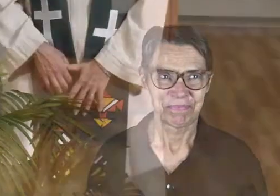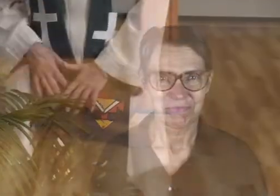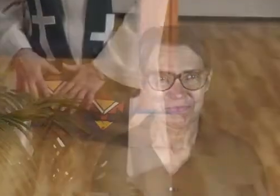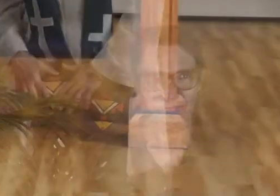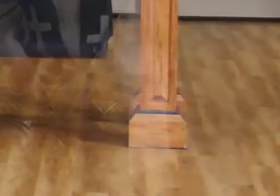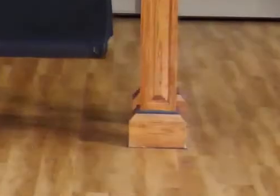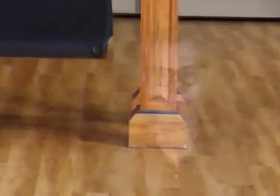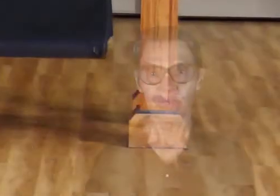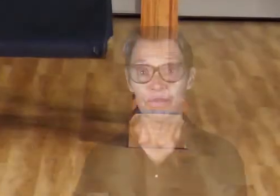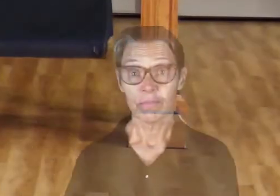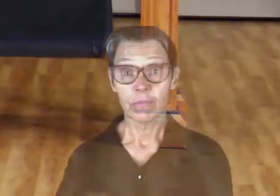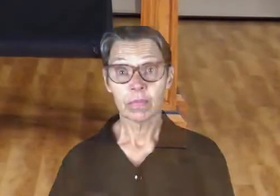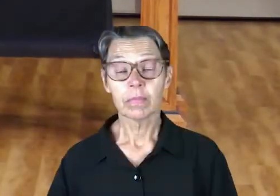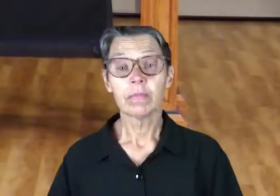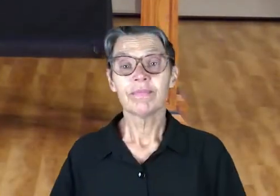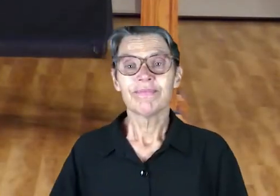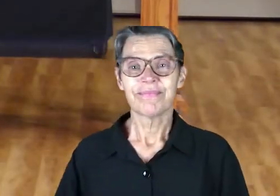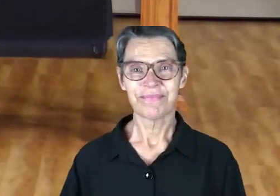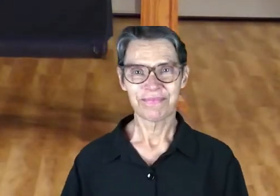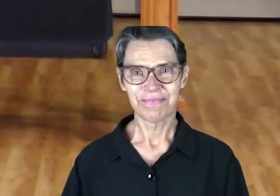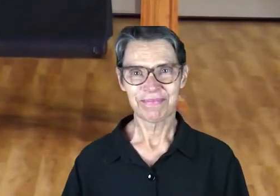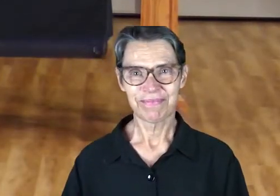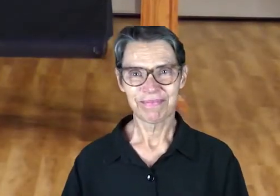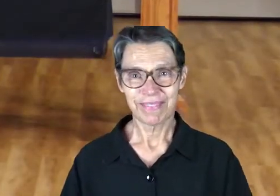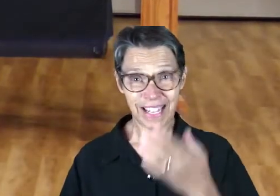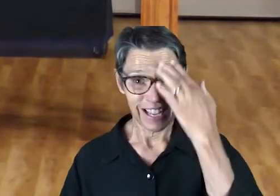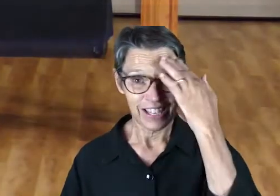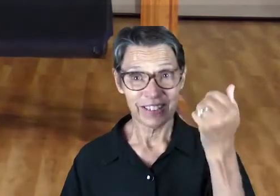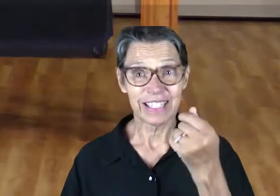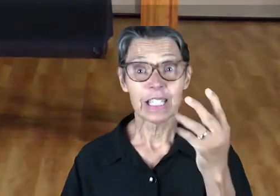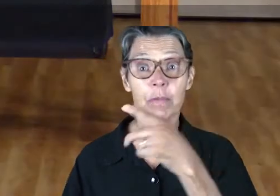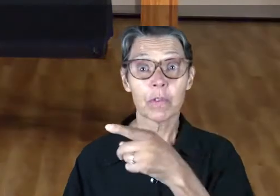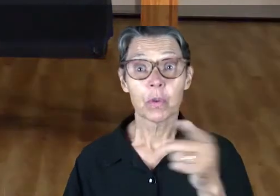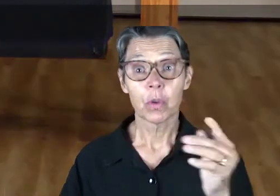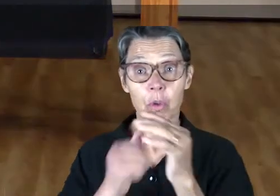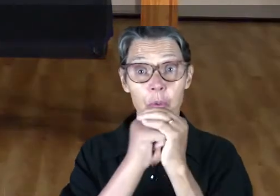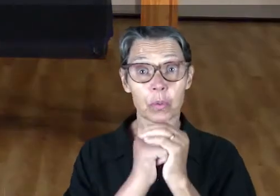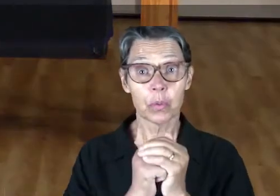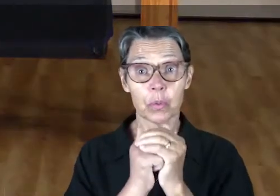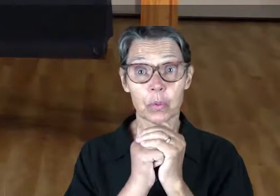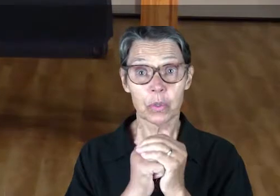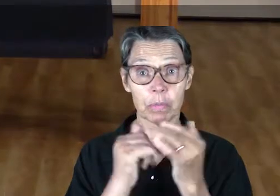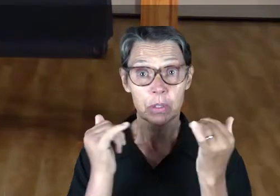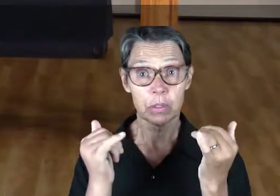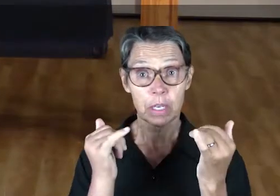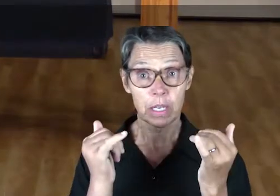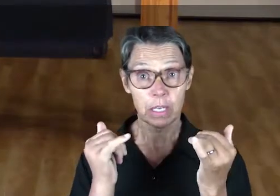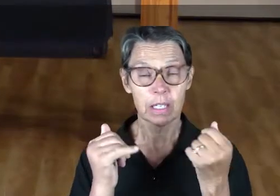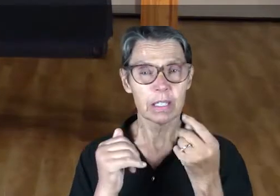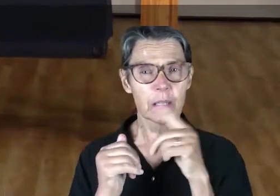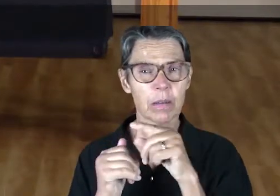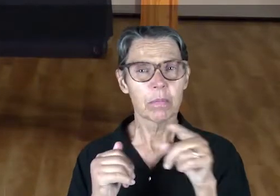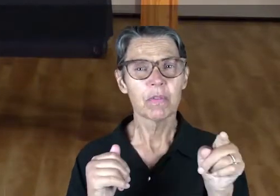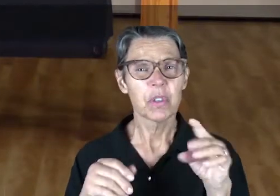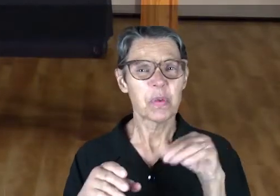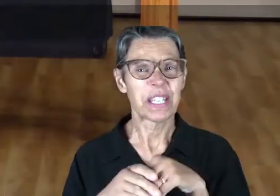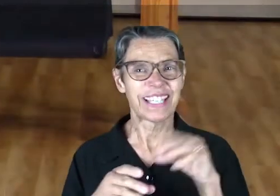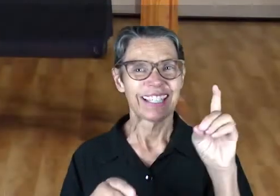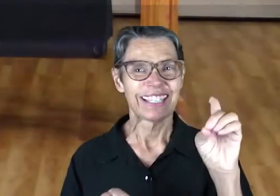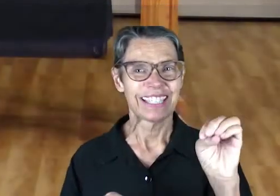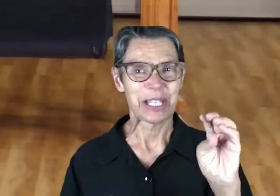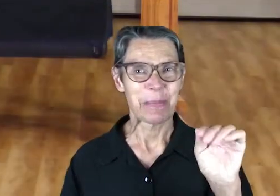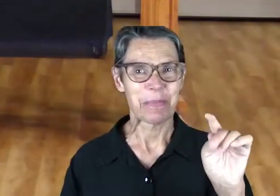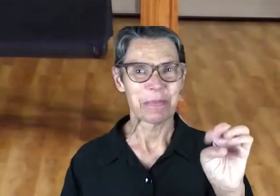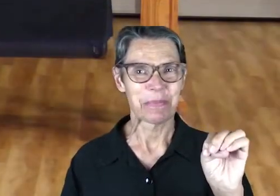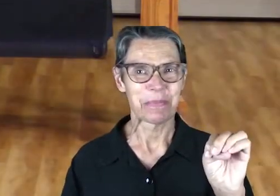seated. I know that some of you who are worshiping today, some of you were in